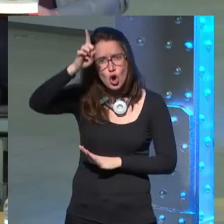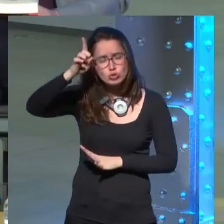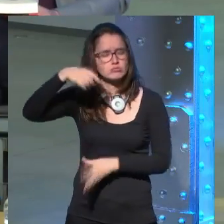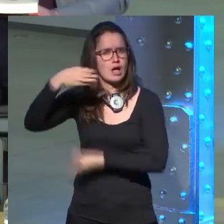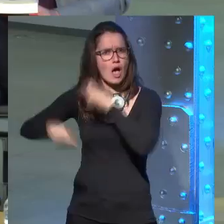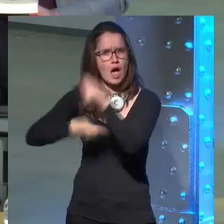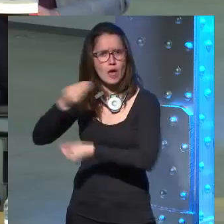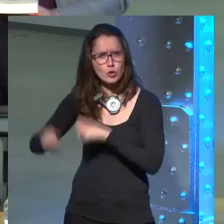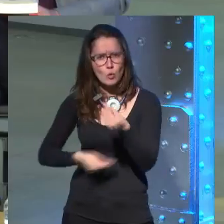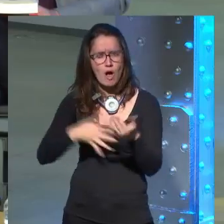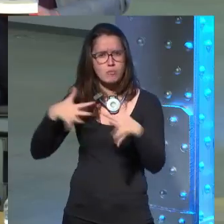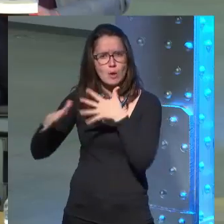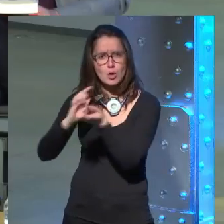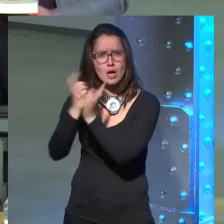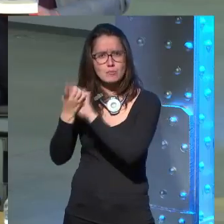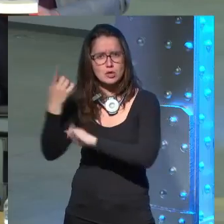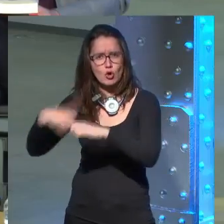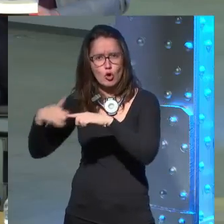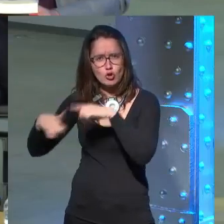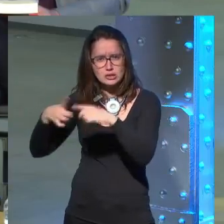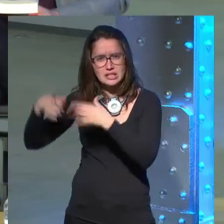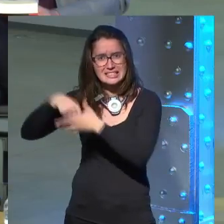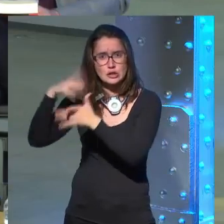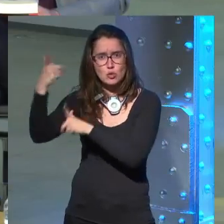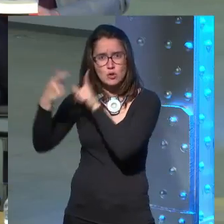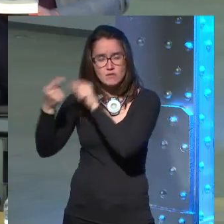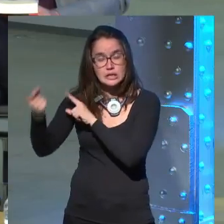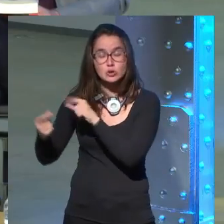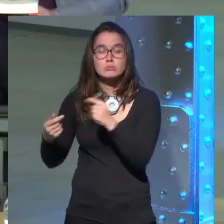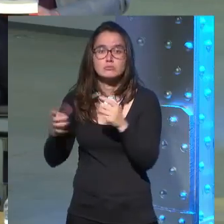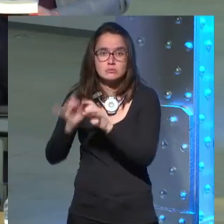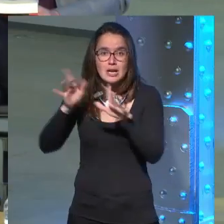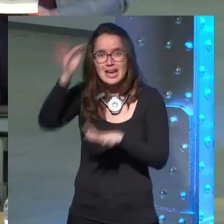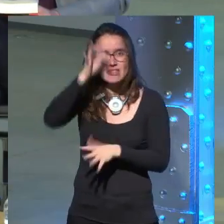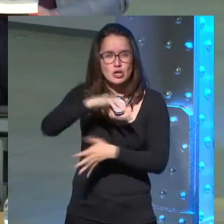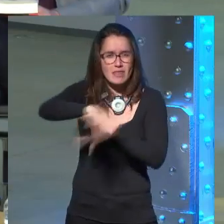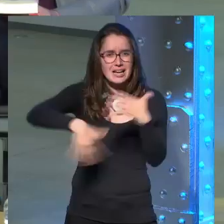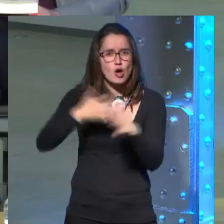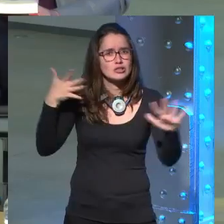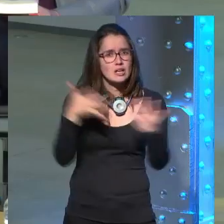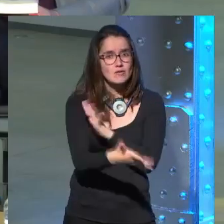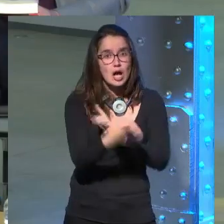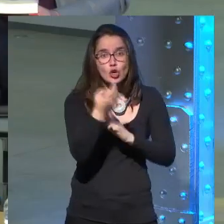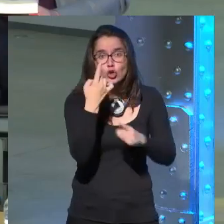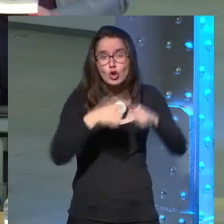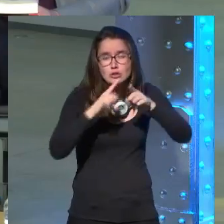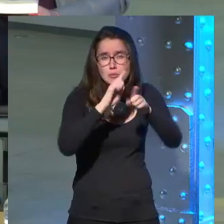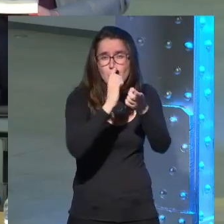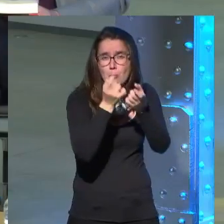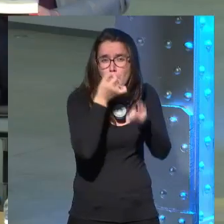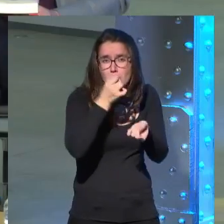by changing small things in the universe. And of course, chaos theory means that small things can result in very